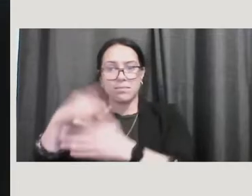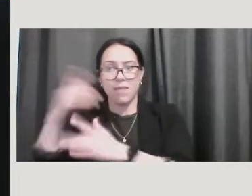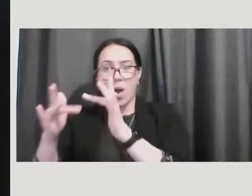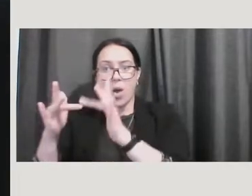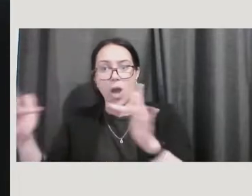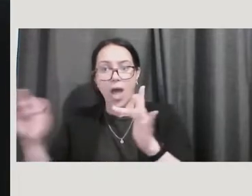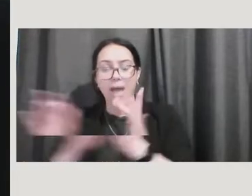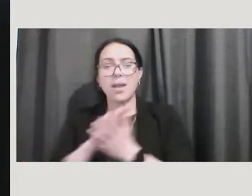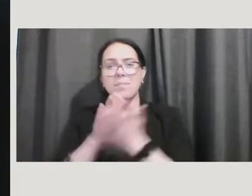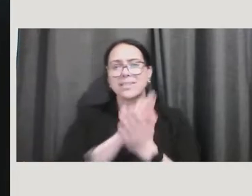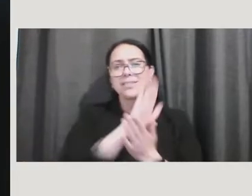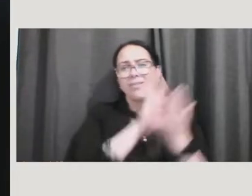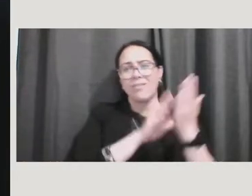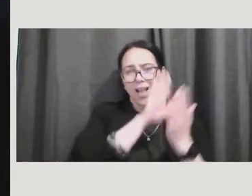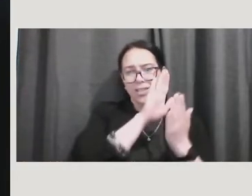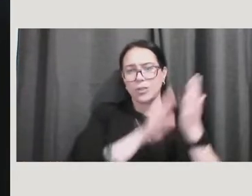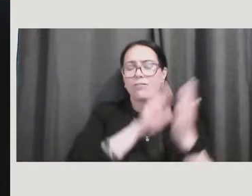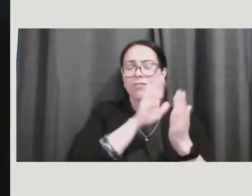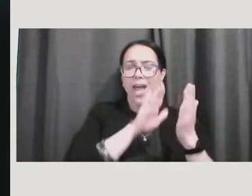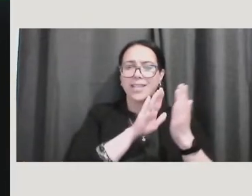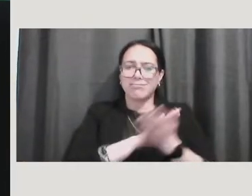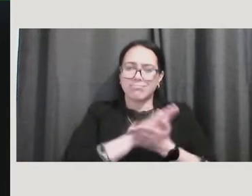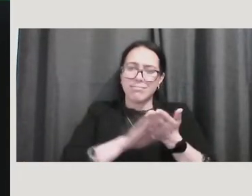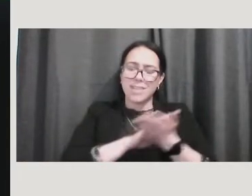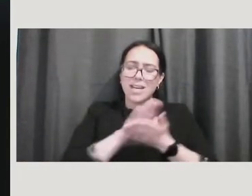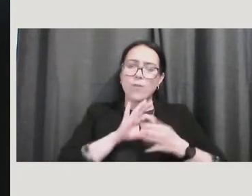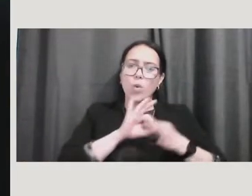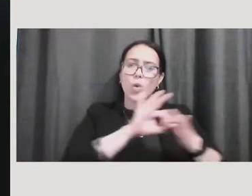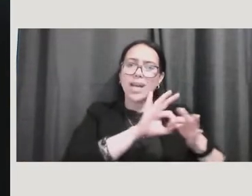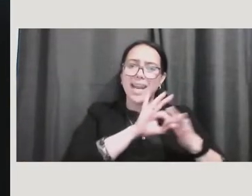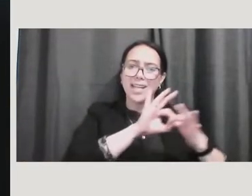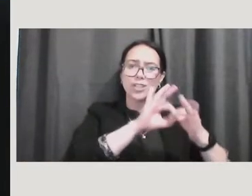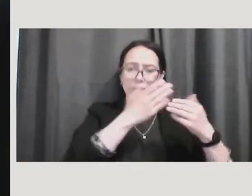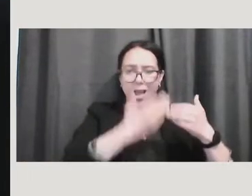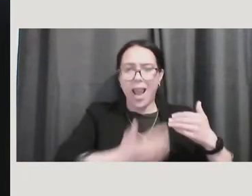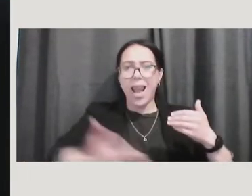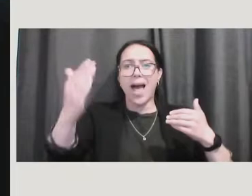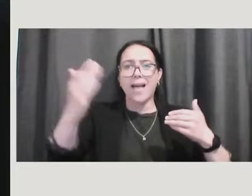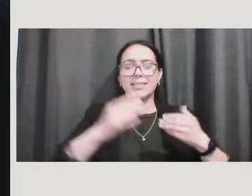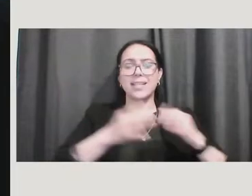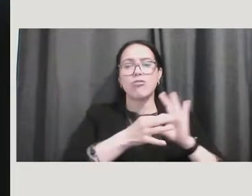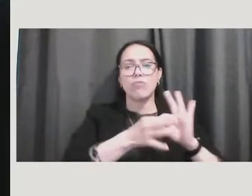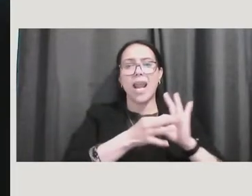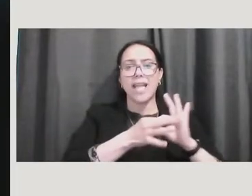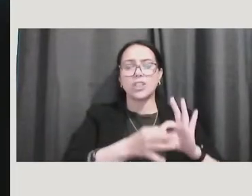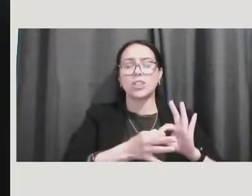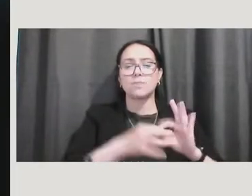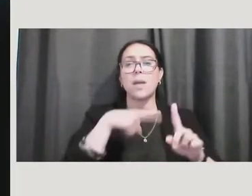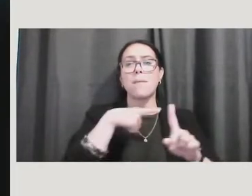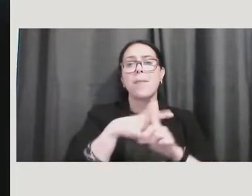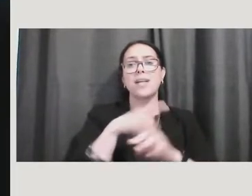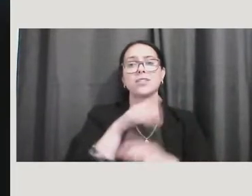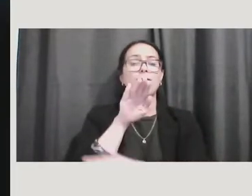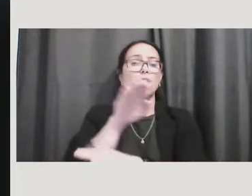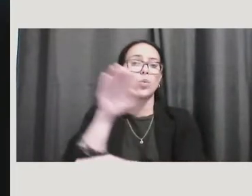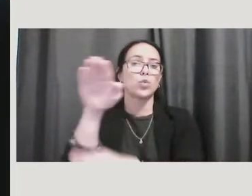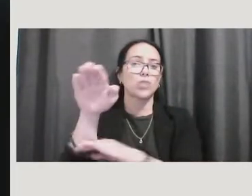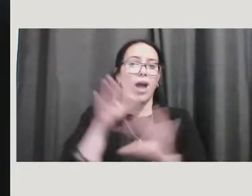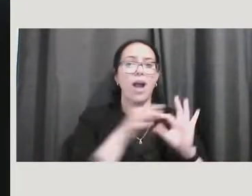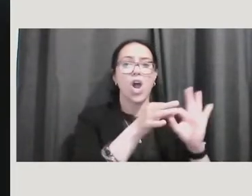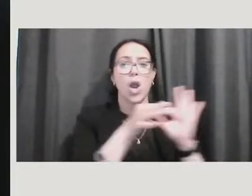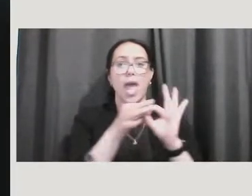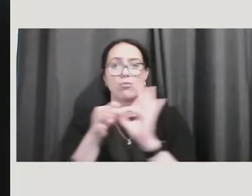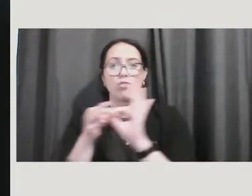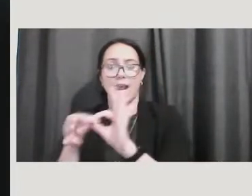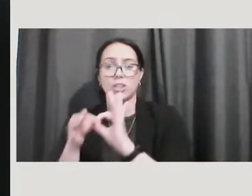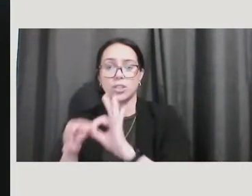and make meaningful connections lasting relationships and future collaborations so if